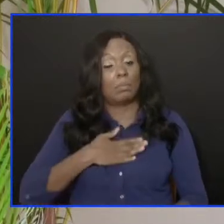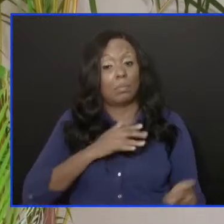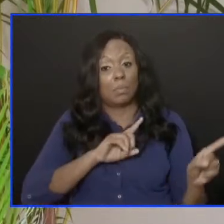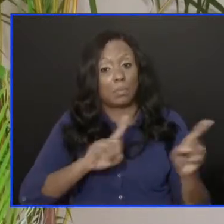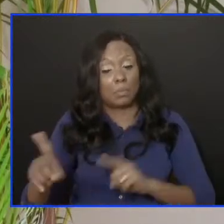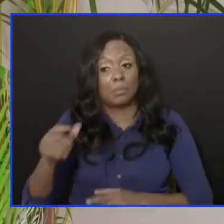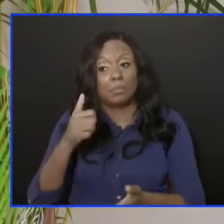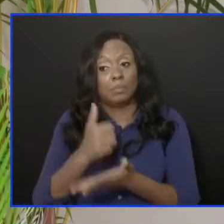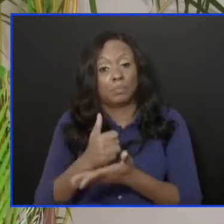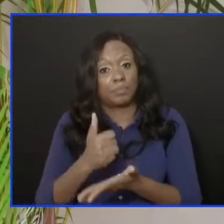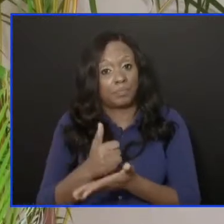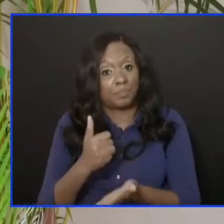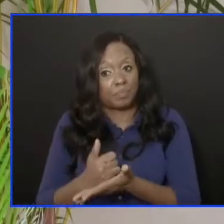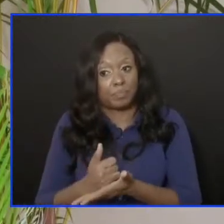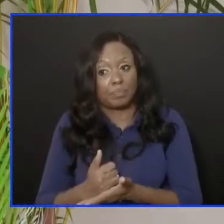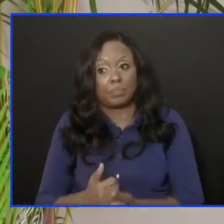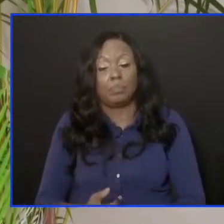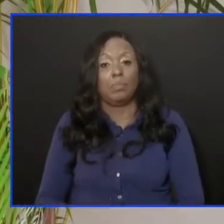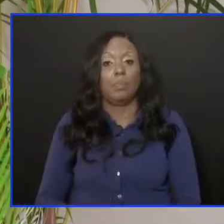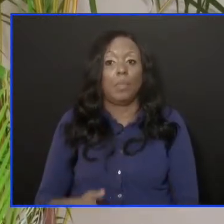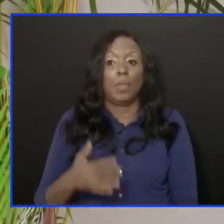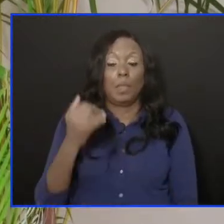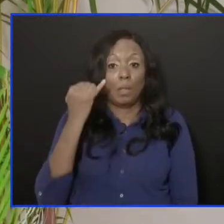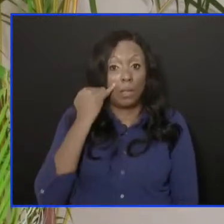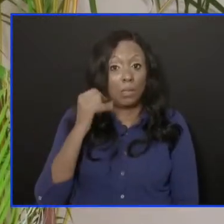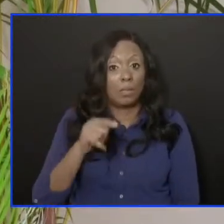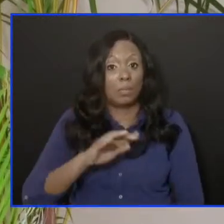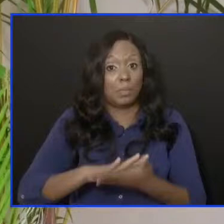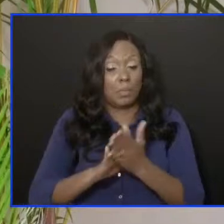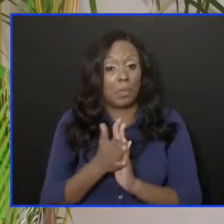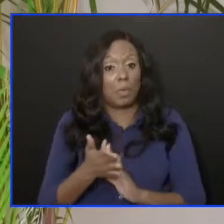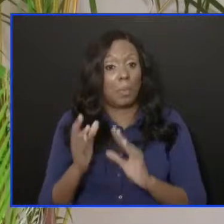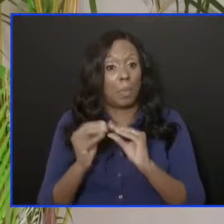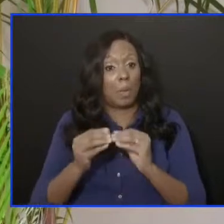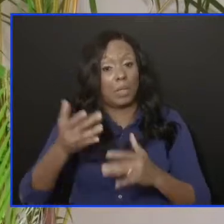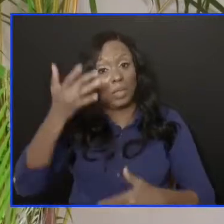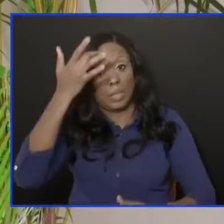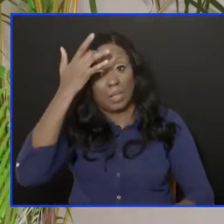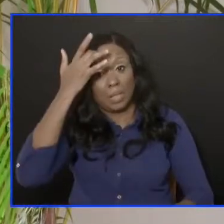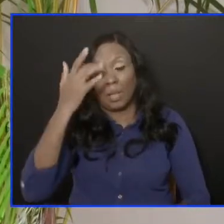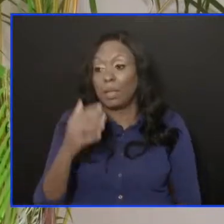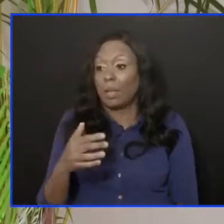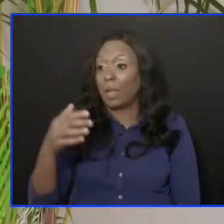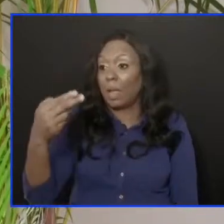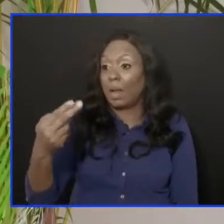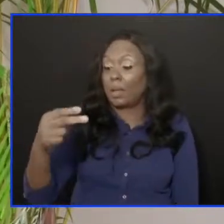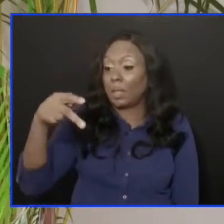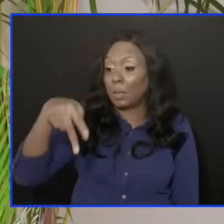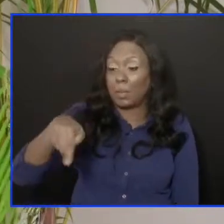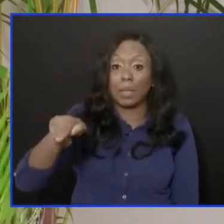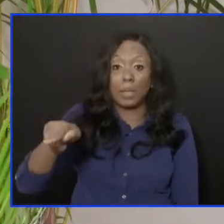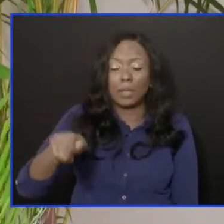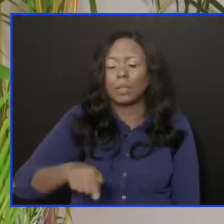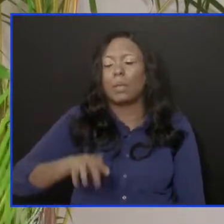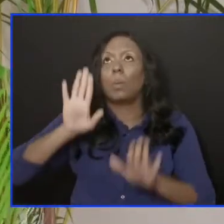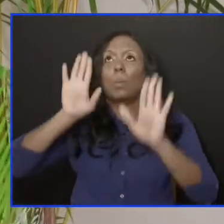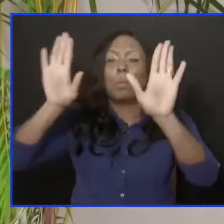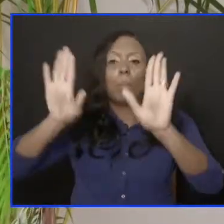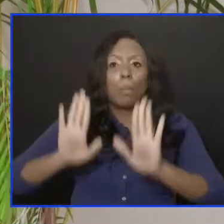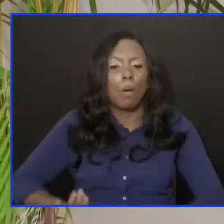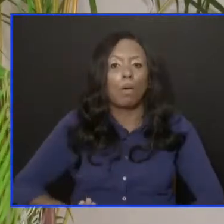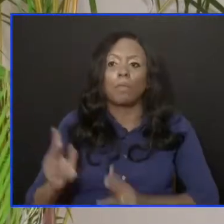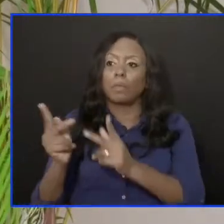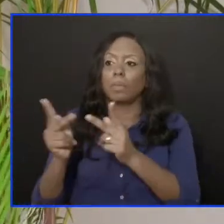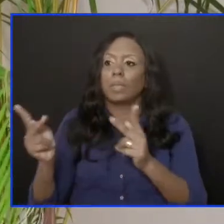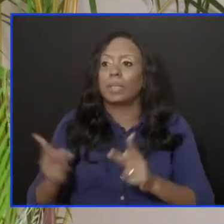you. Also, if you are become more ill, I'm telling you that Harrison's Point is an excellent facility and